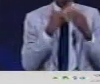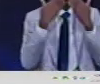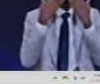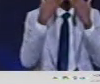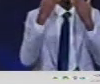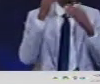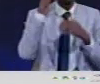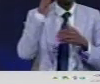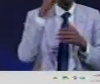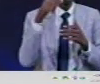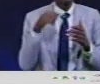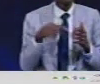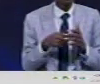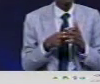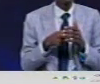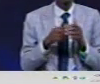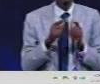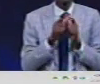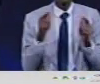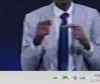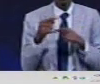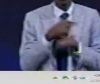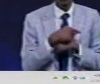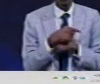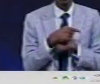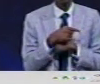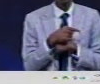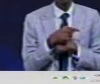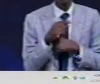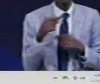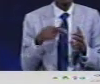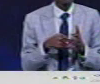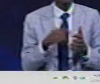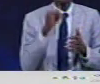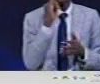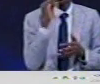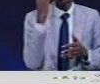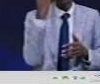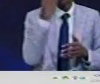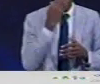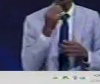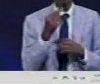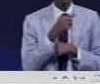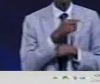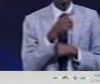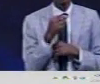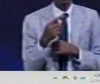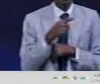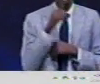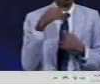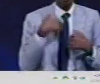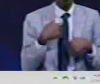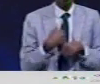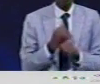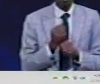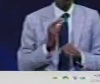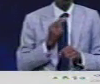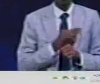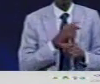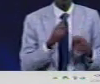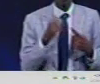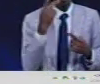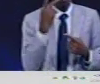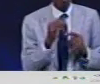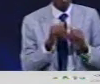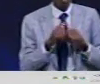day you have made us to see how you are raising up stars, raising up generation of stars, oh